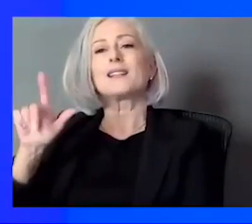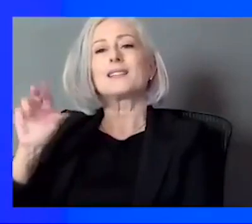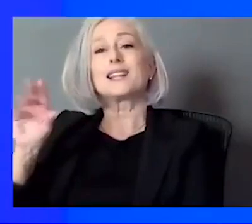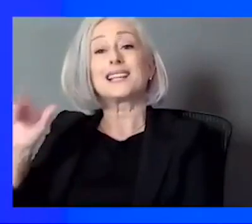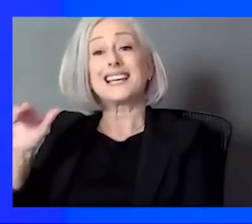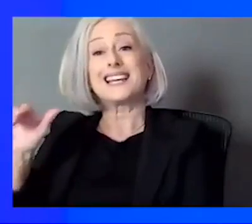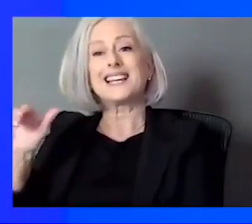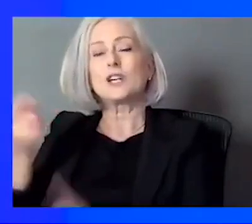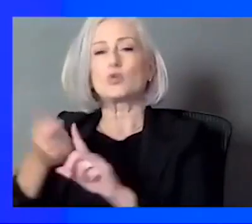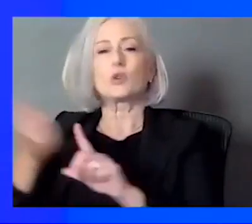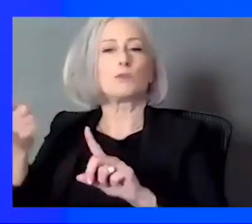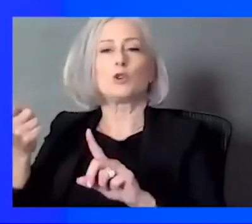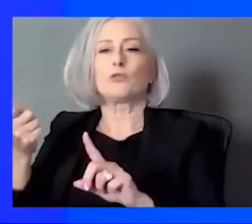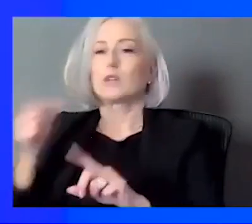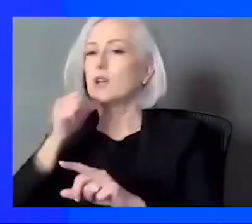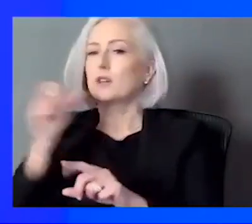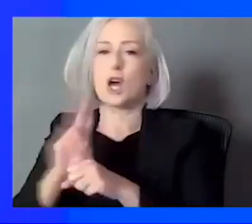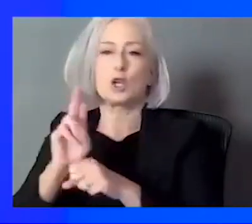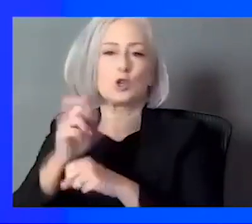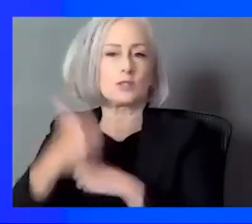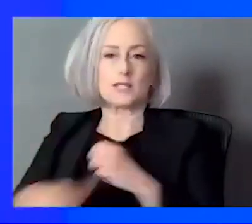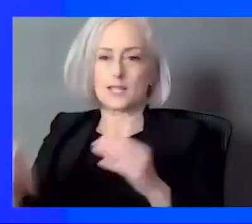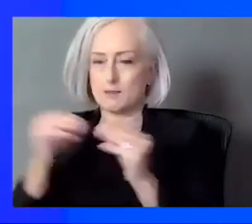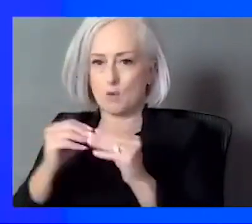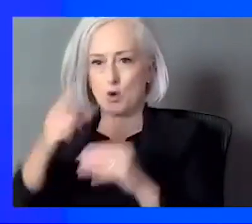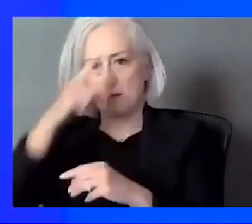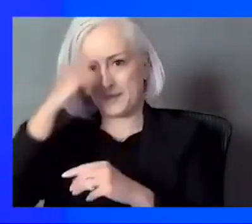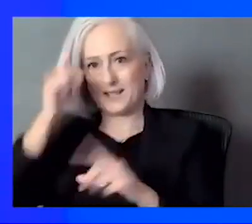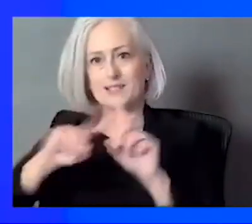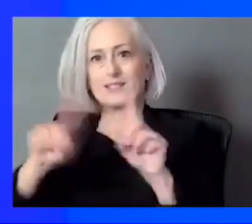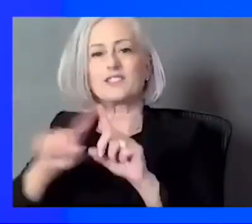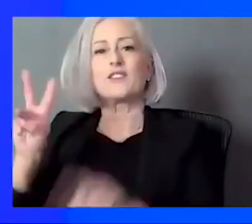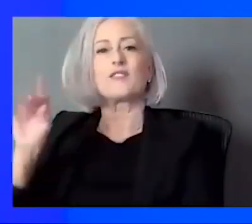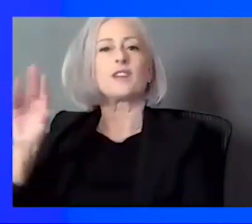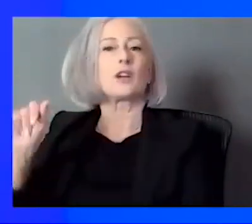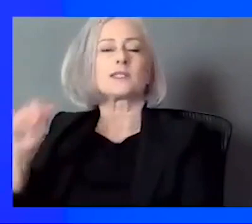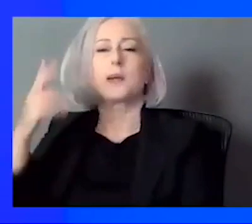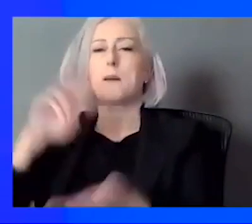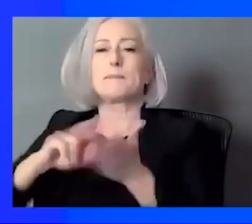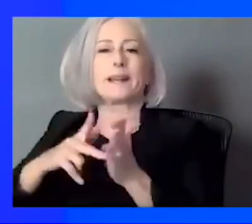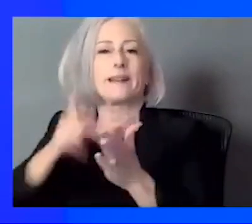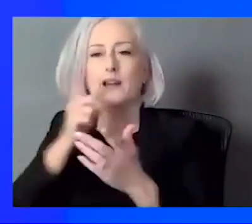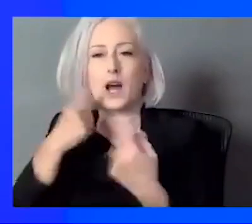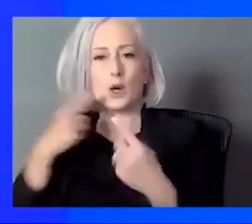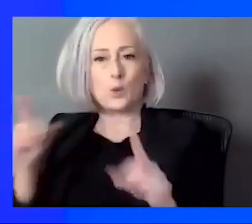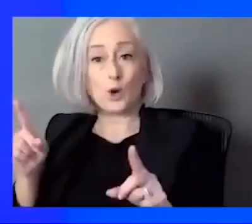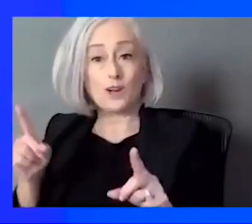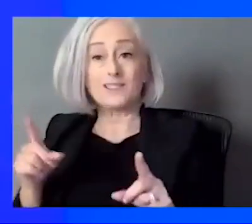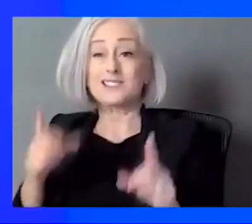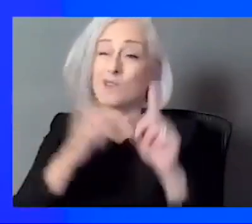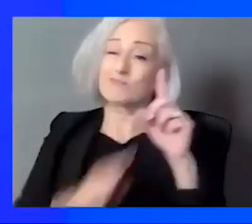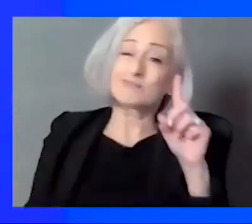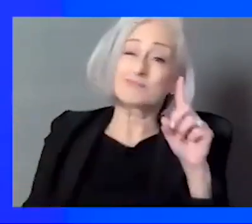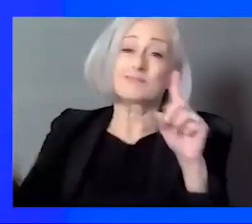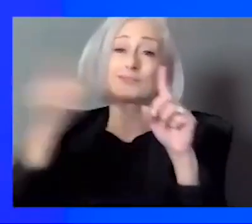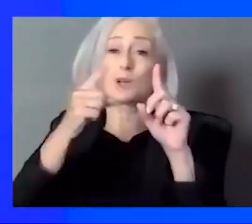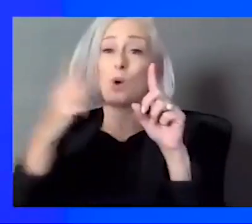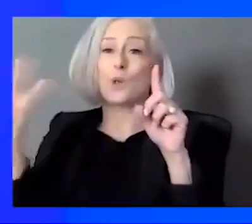of the variants. They no longer have activity. So nothing right now beats the vaccination.